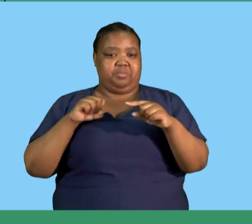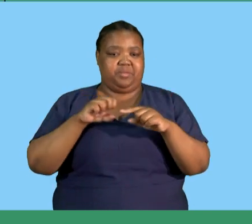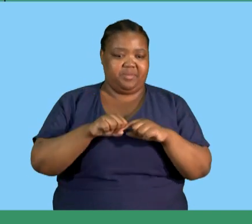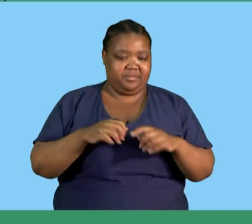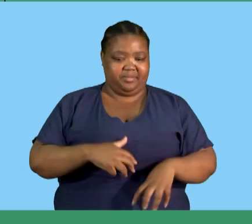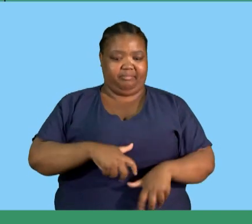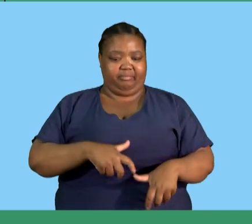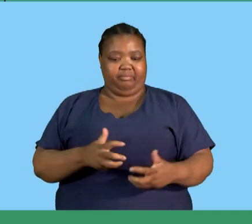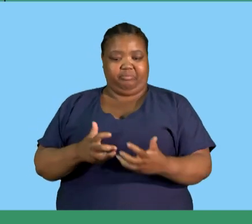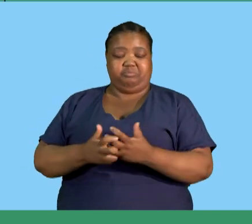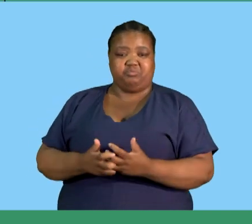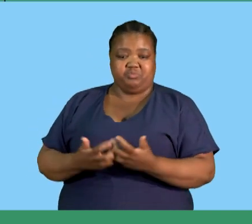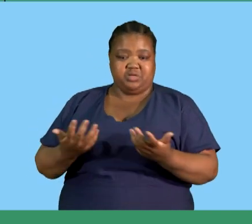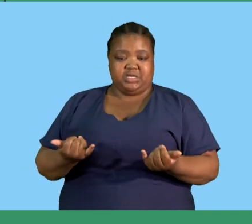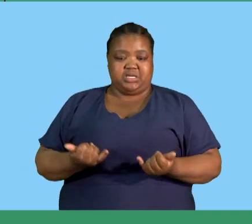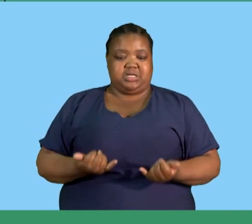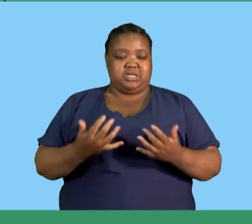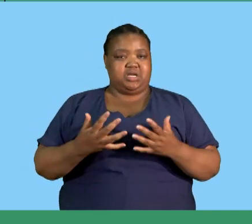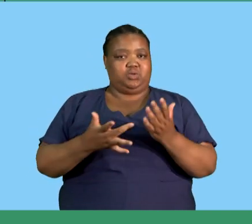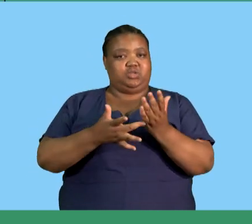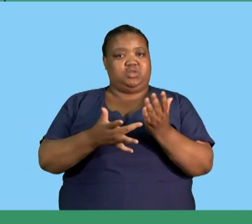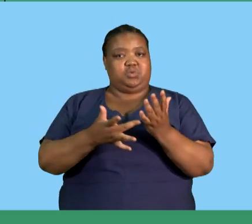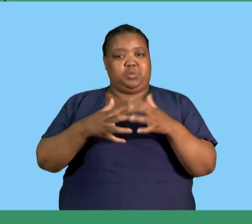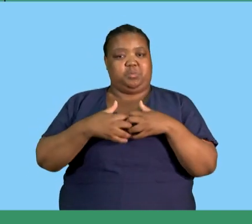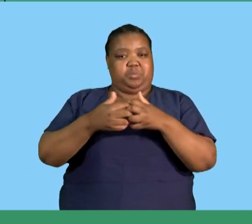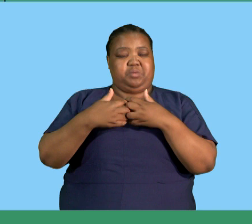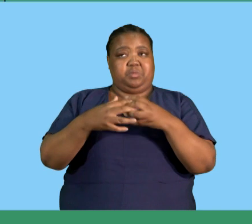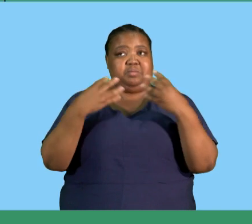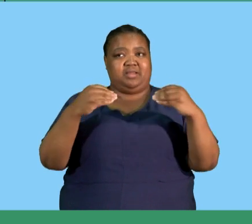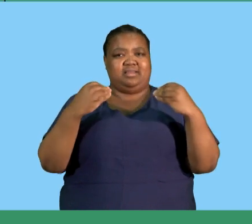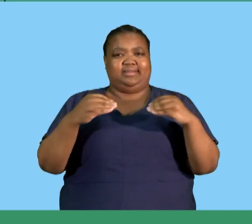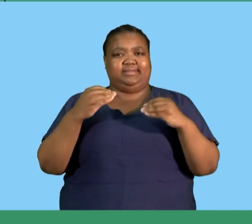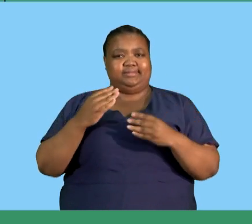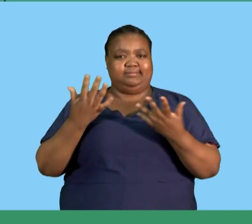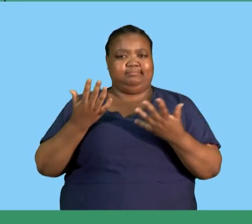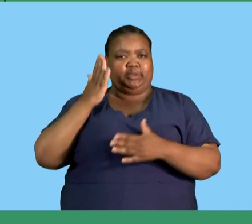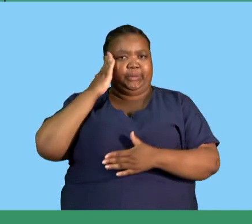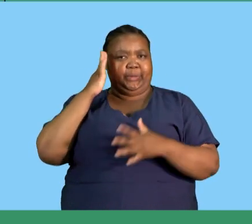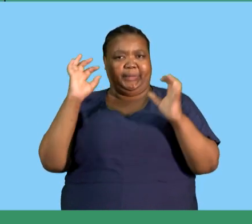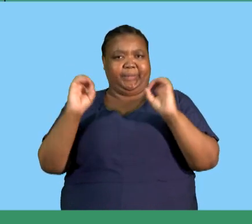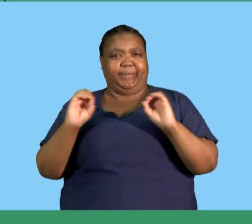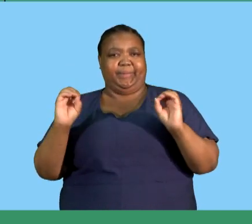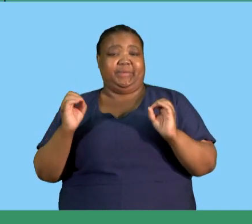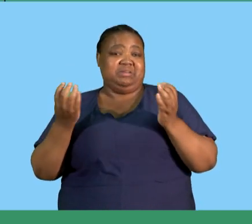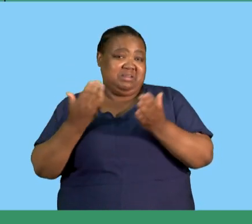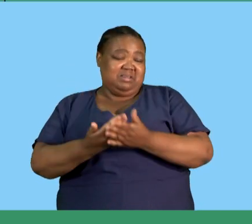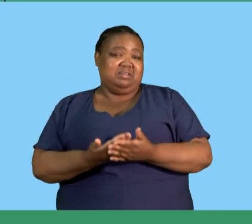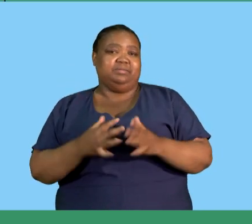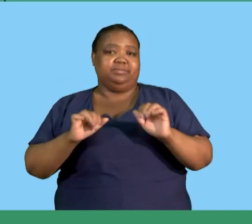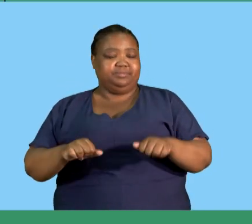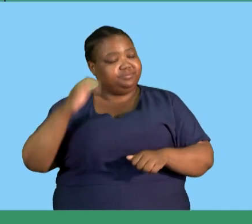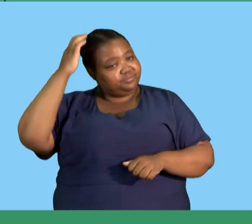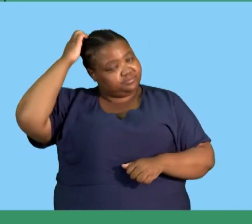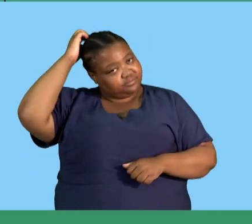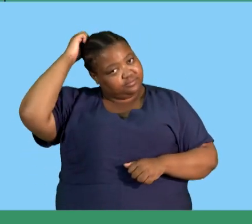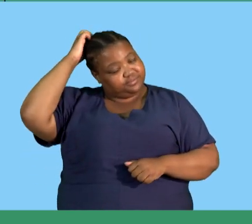keep up with or be aware of the latest technology. So what should happen? Continuous research on